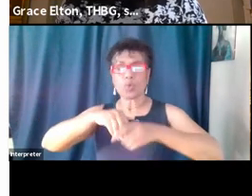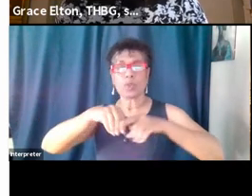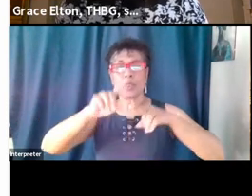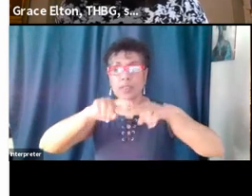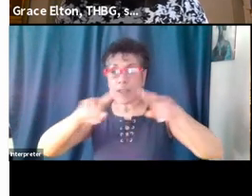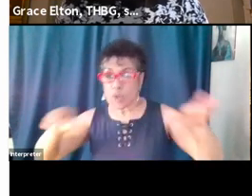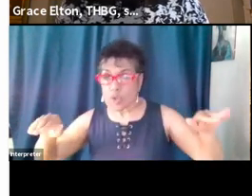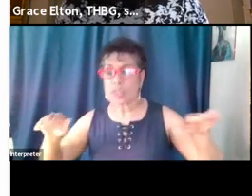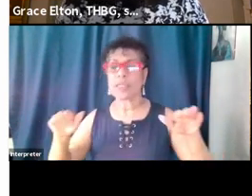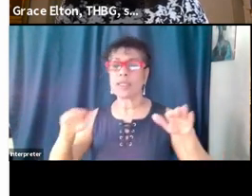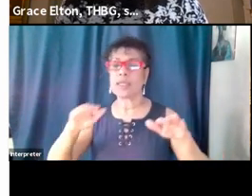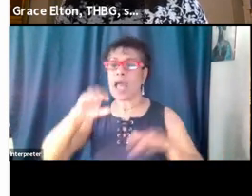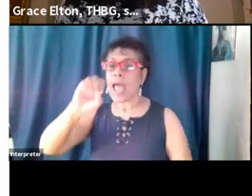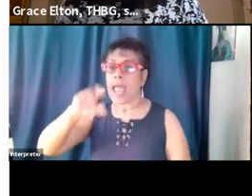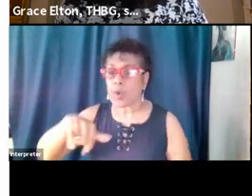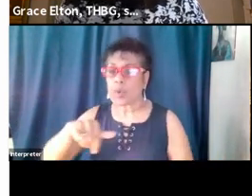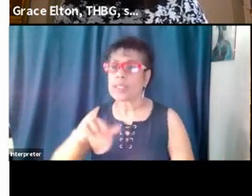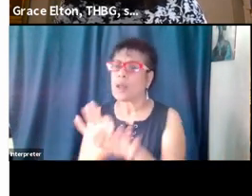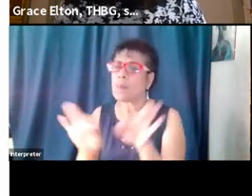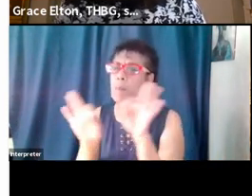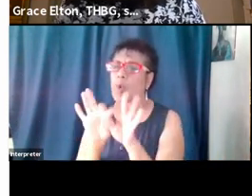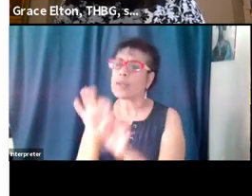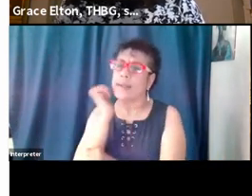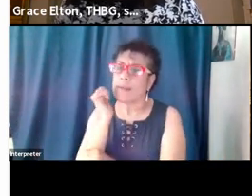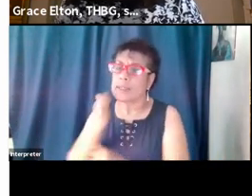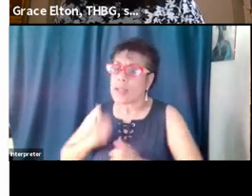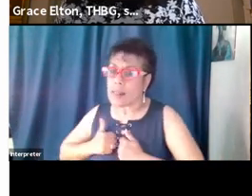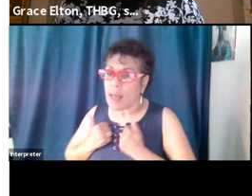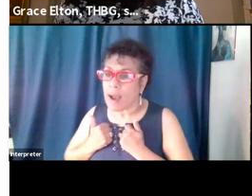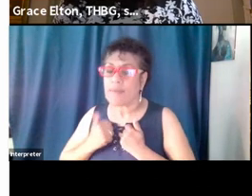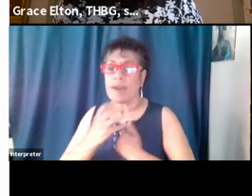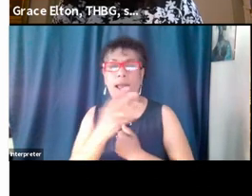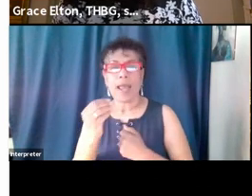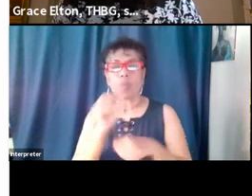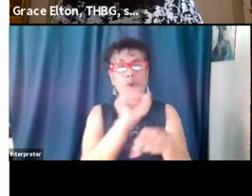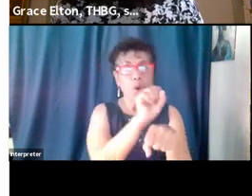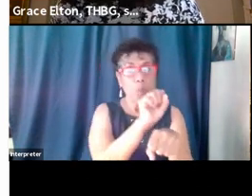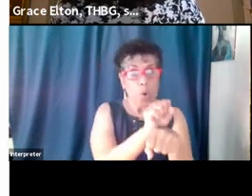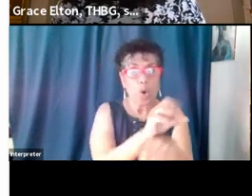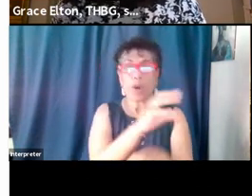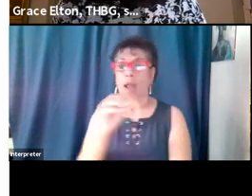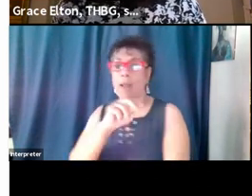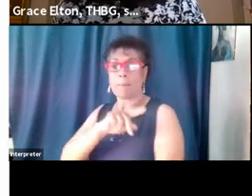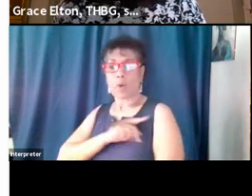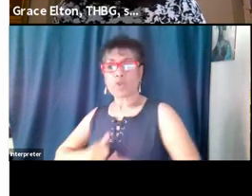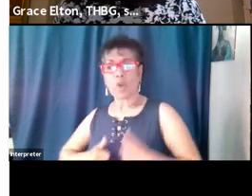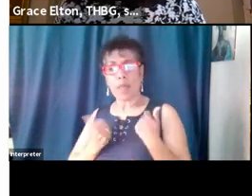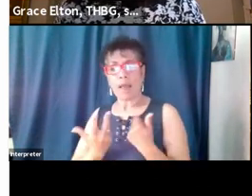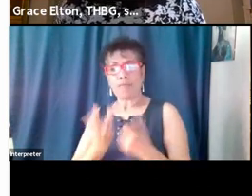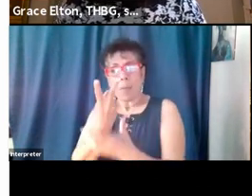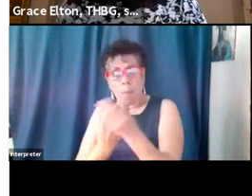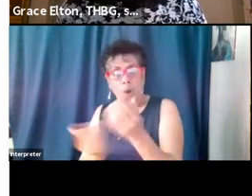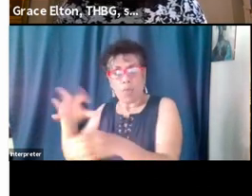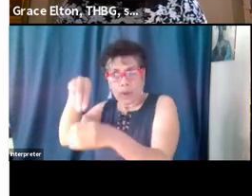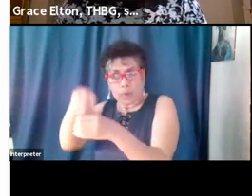accessibility is very important to their daily lives and to their both work and personal lives. And really, we try